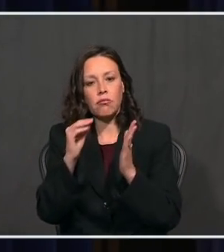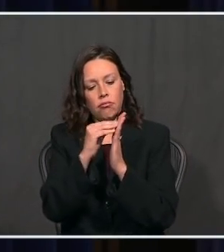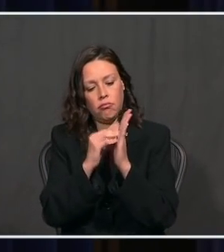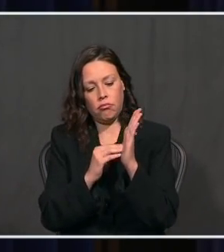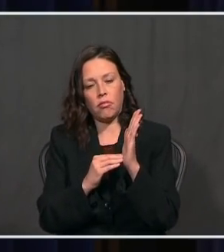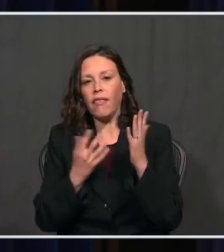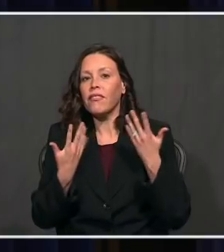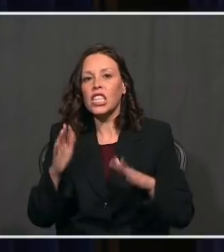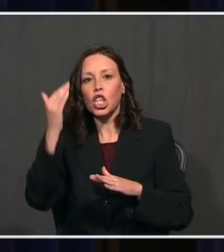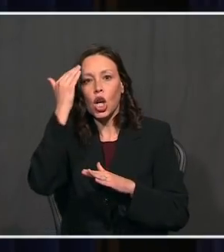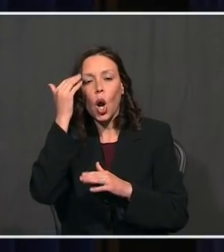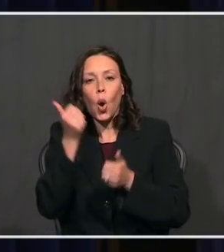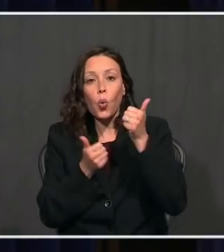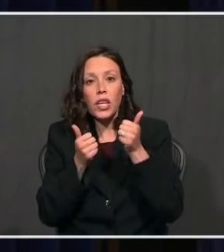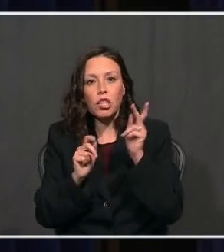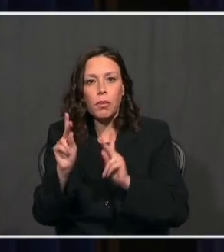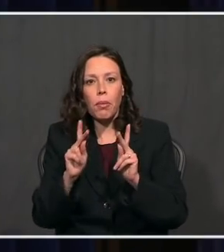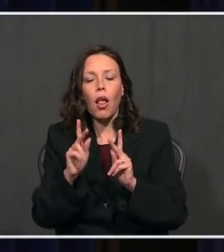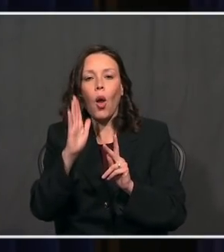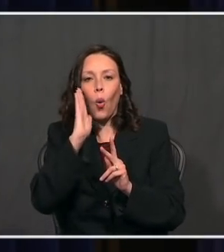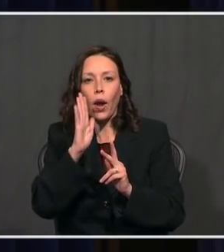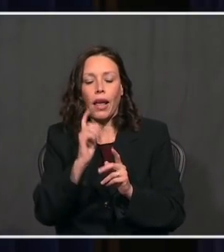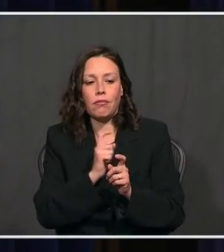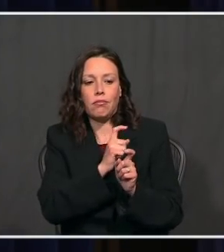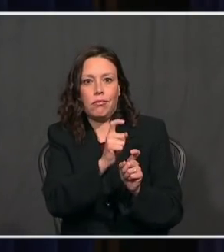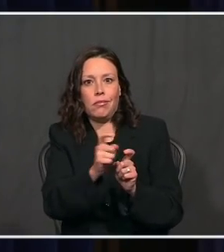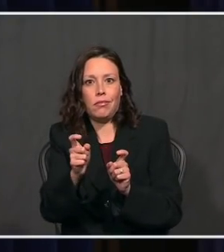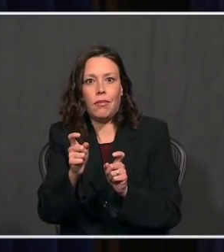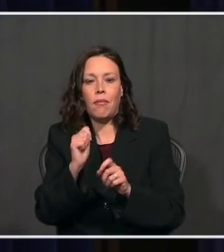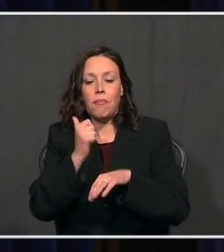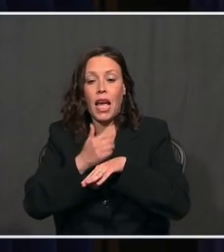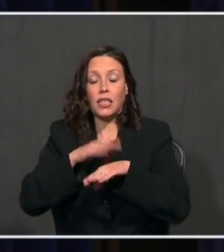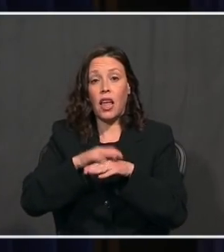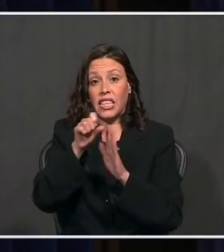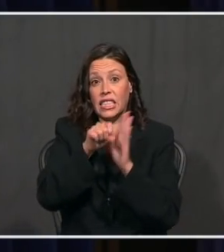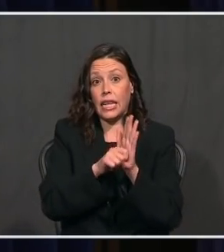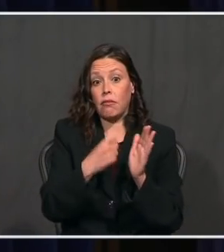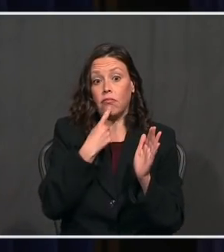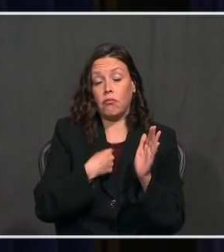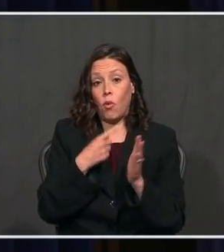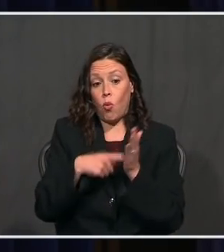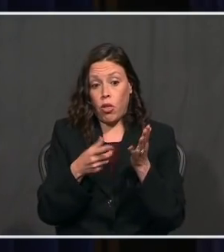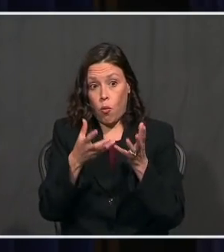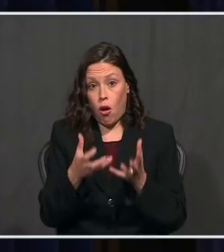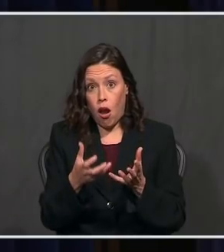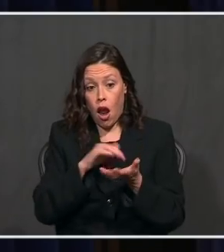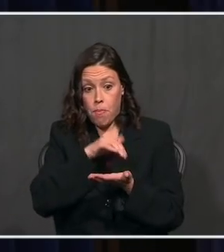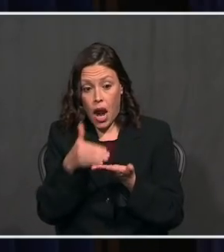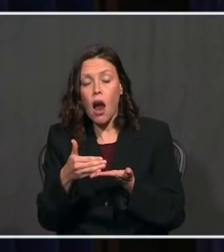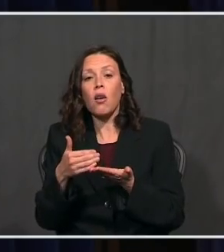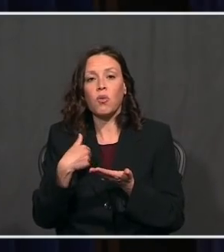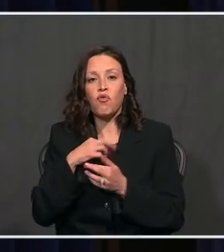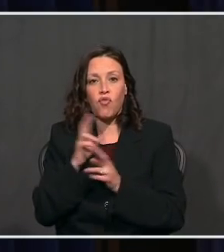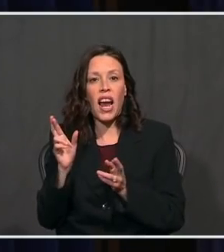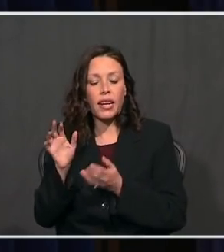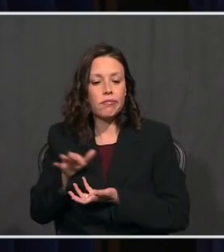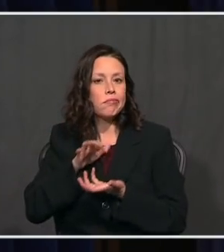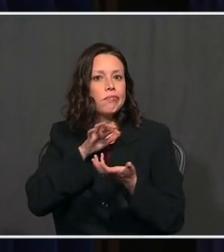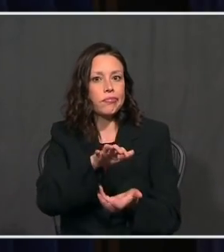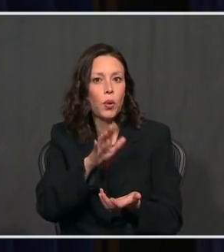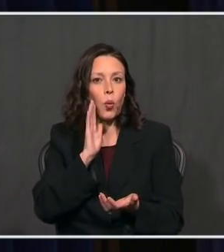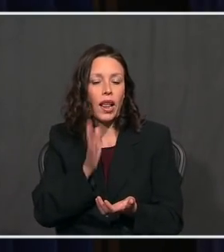the populations based on the amounts that they want at each location. We know this as a